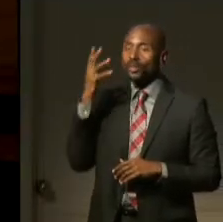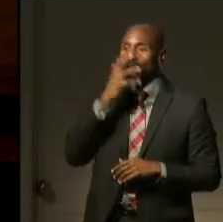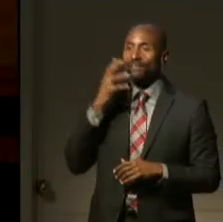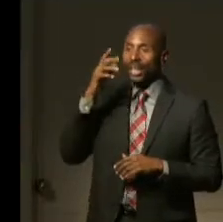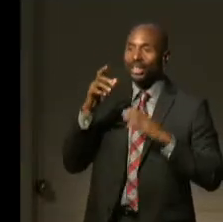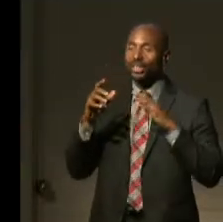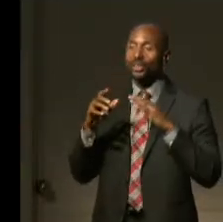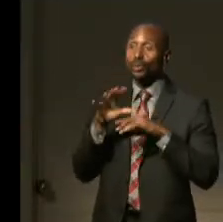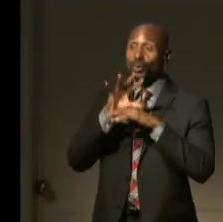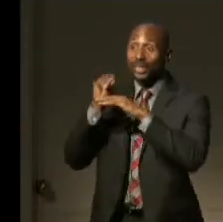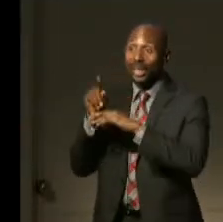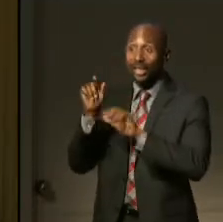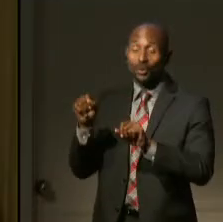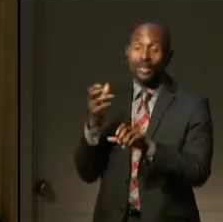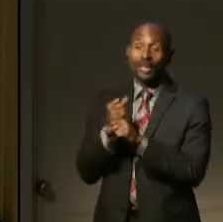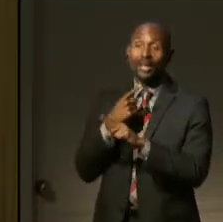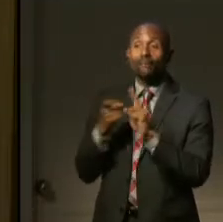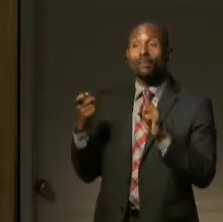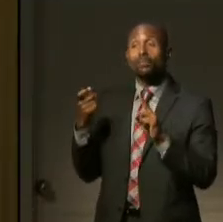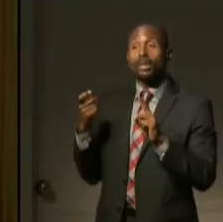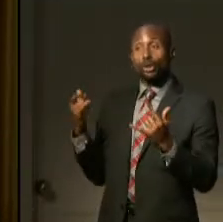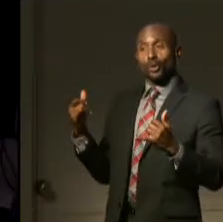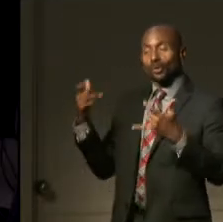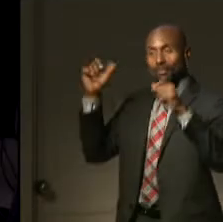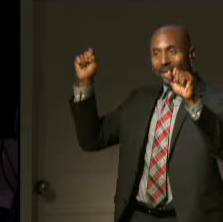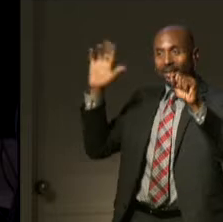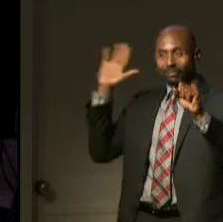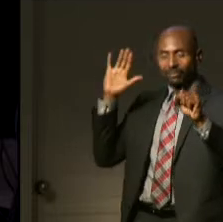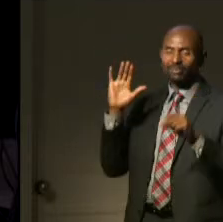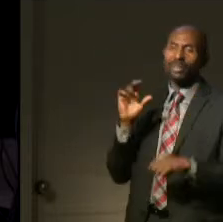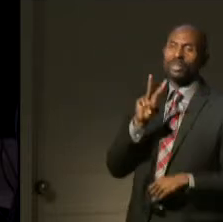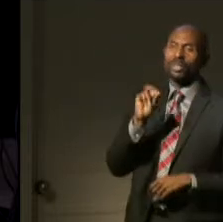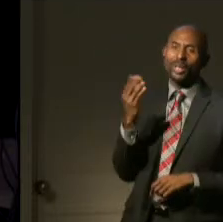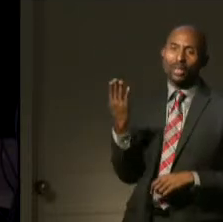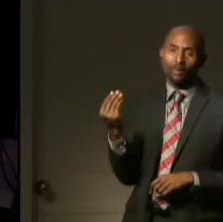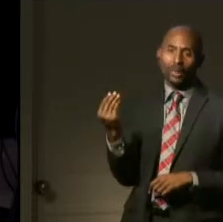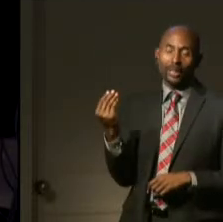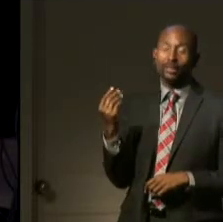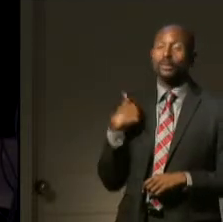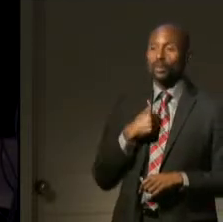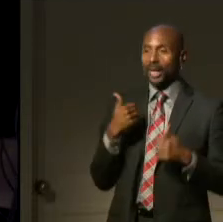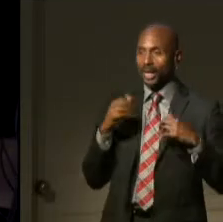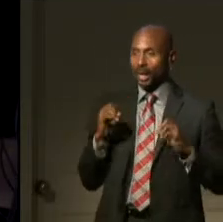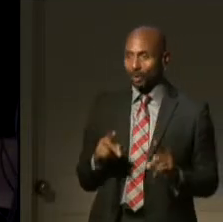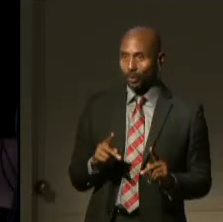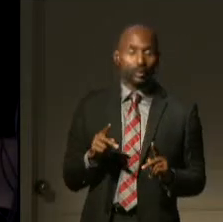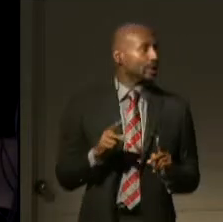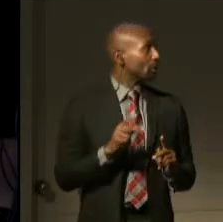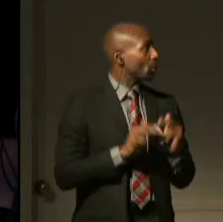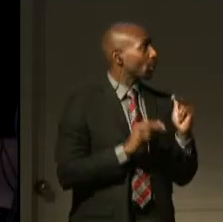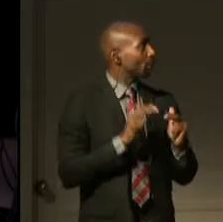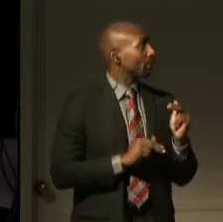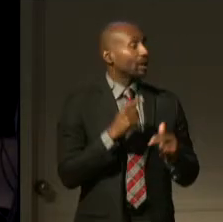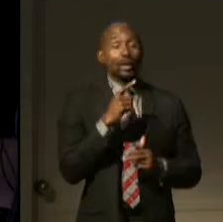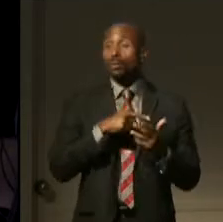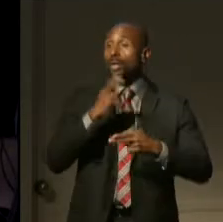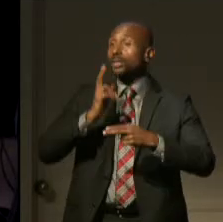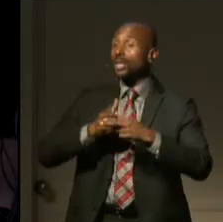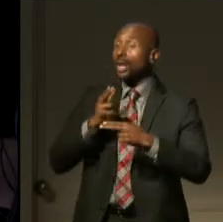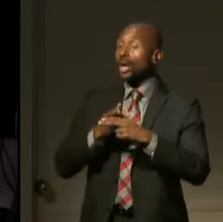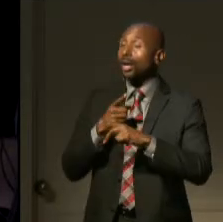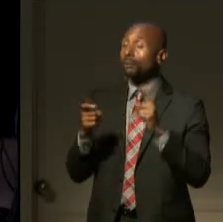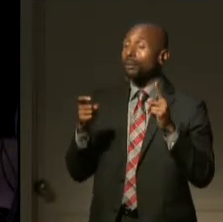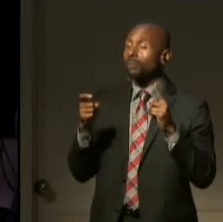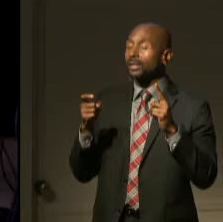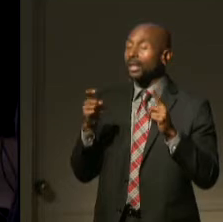of a sitting president back in 2014. And so we had a chance to build what was called by the